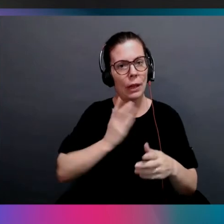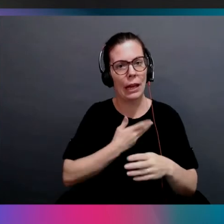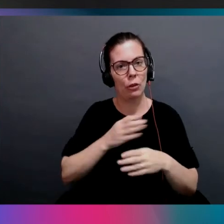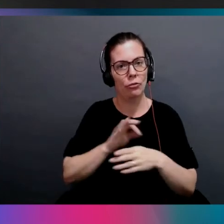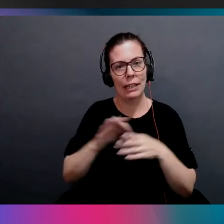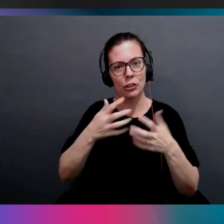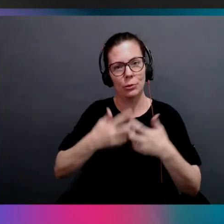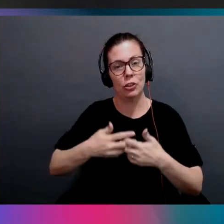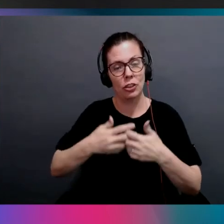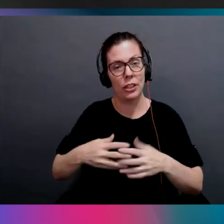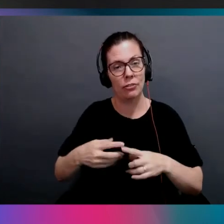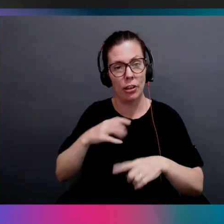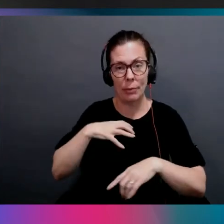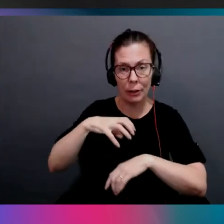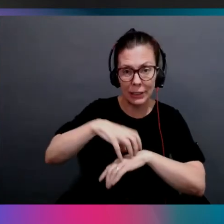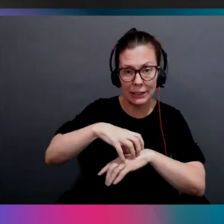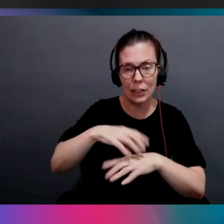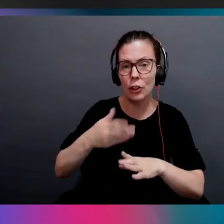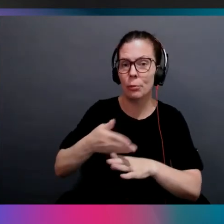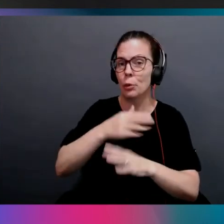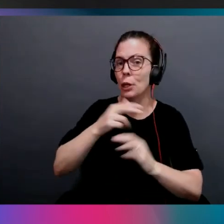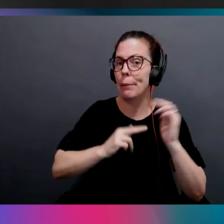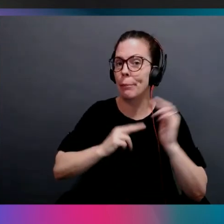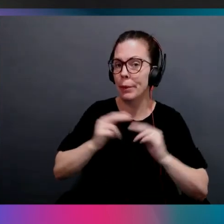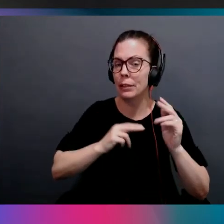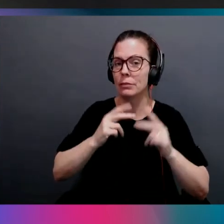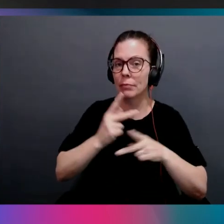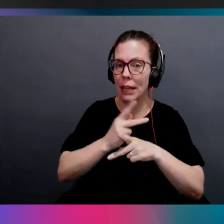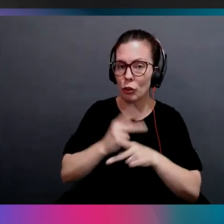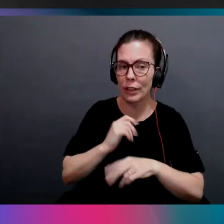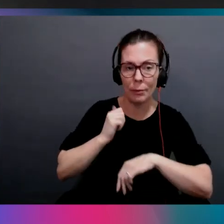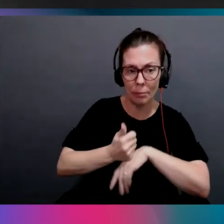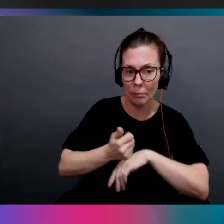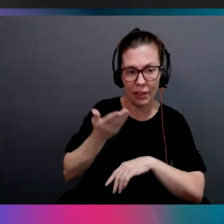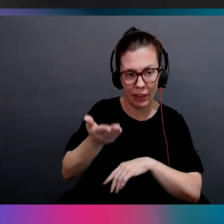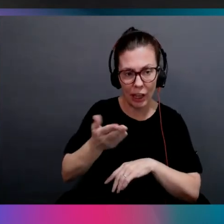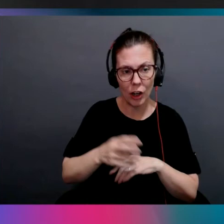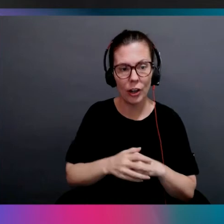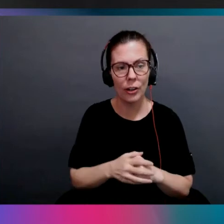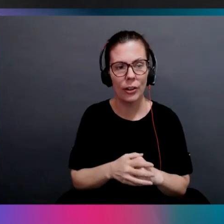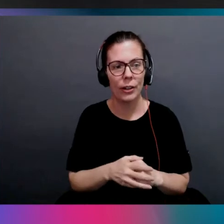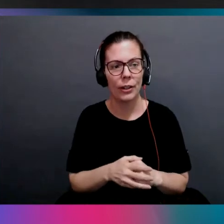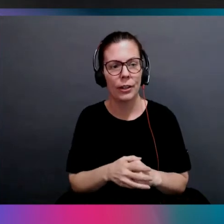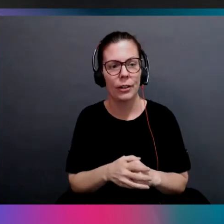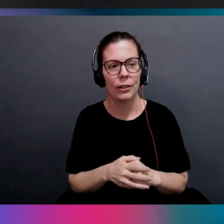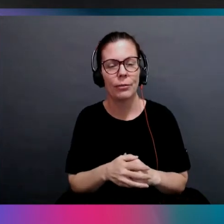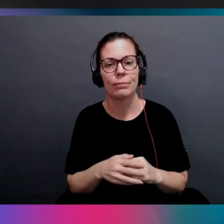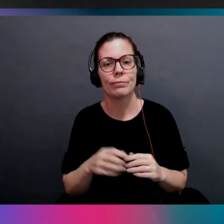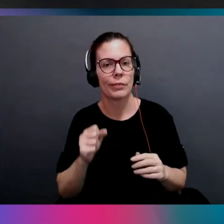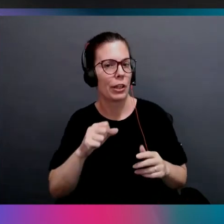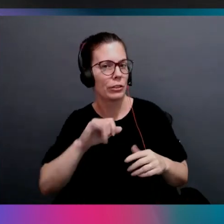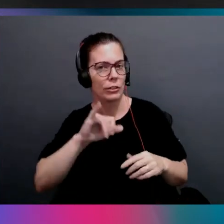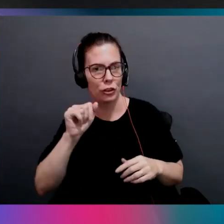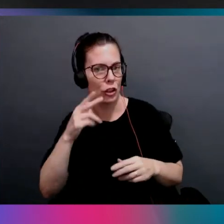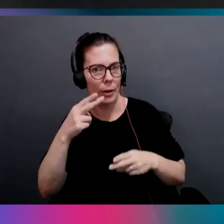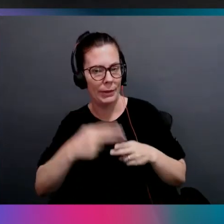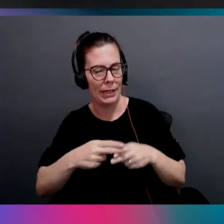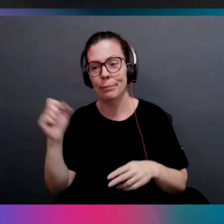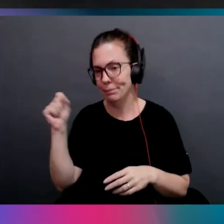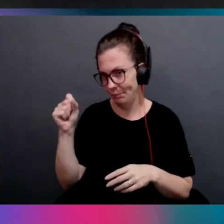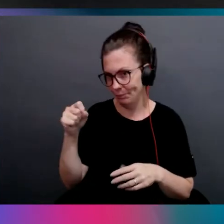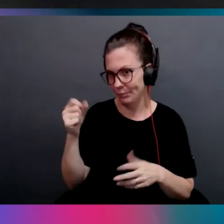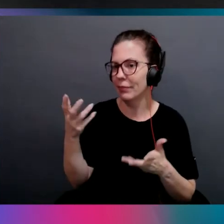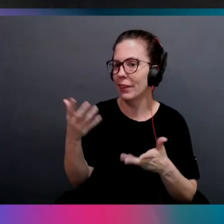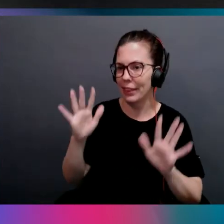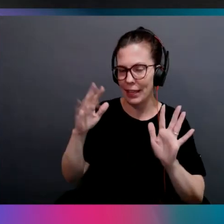our container that has our pre-built algorithm out there. And then the job name. Just the job name. So we know that that's what we're